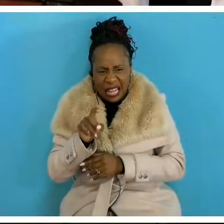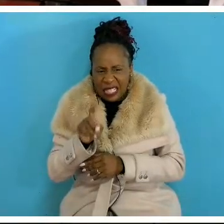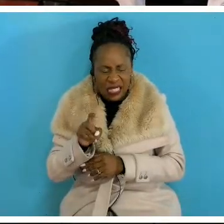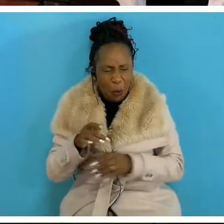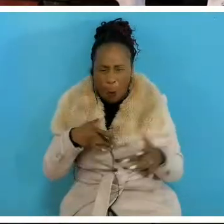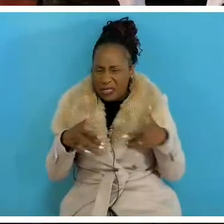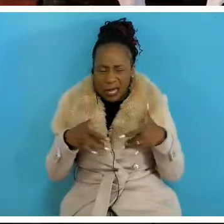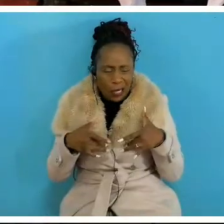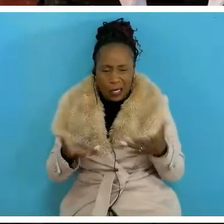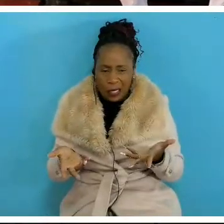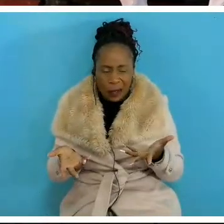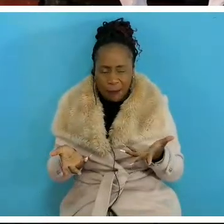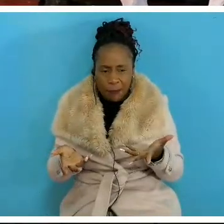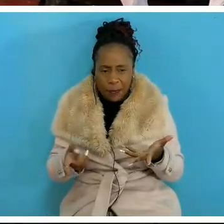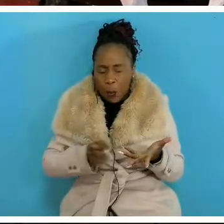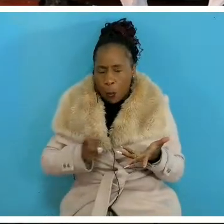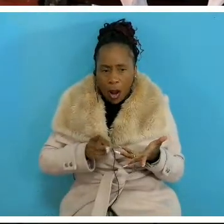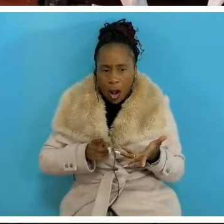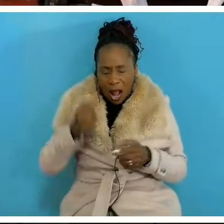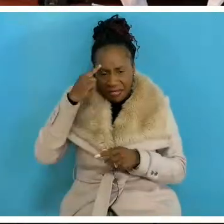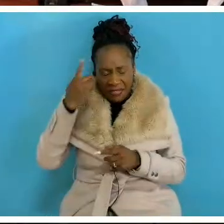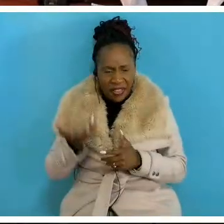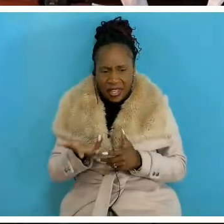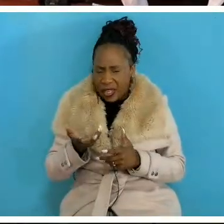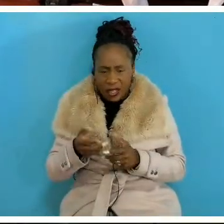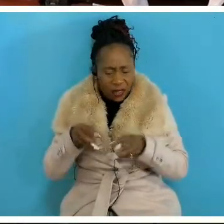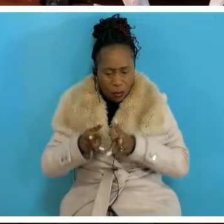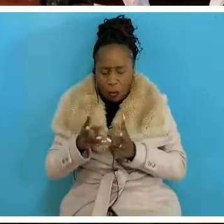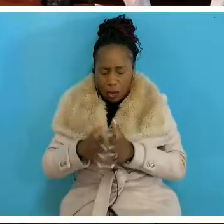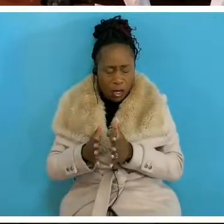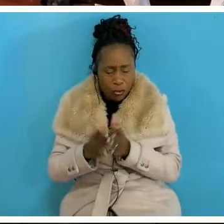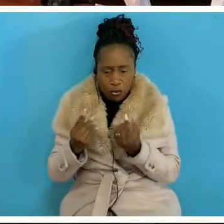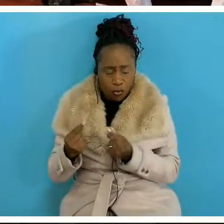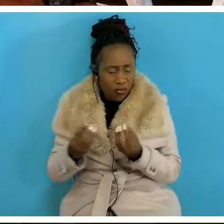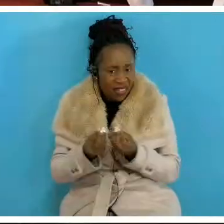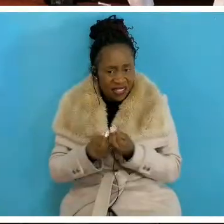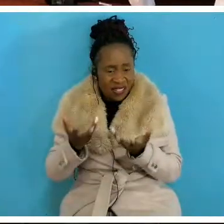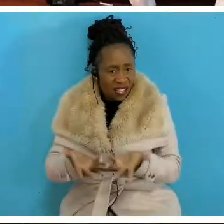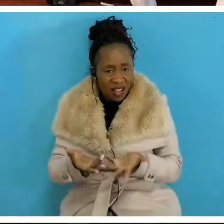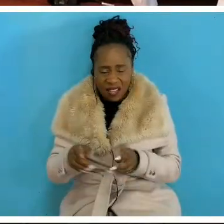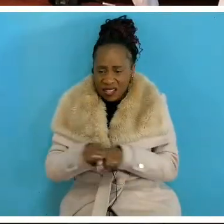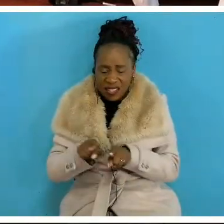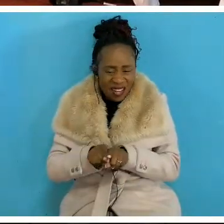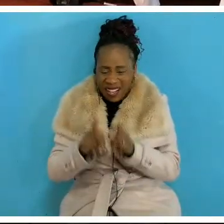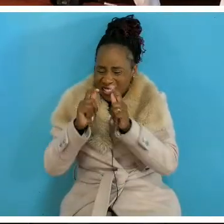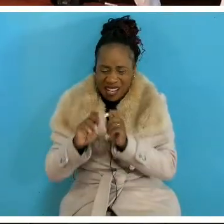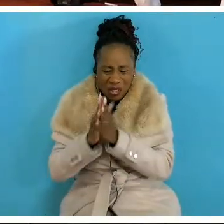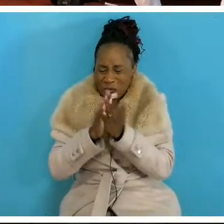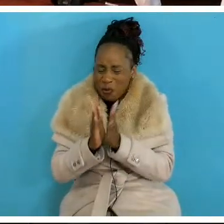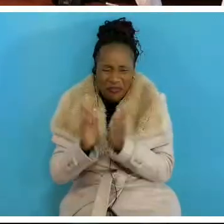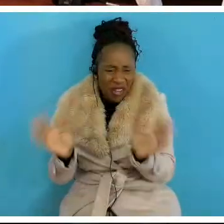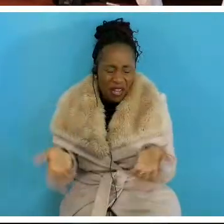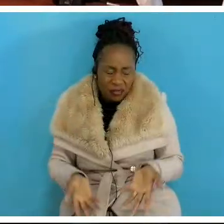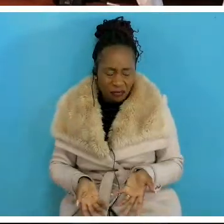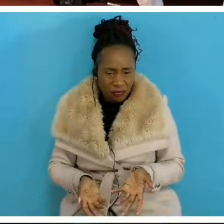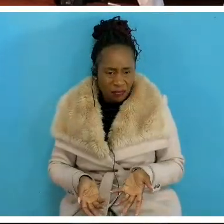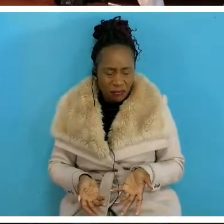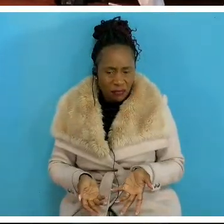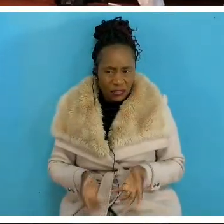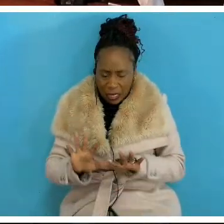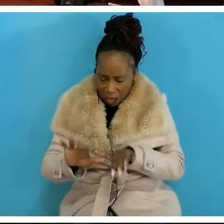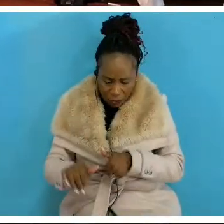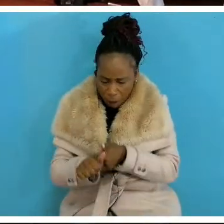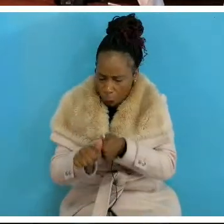the concern, because I think the approach that was followed here, it's more of a textbook approach. If we